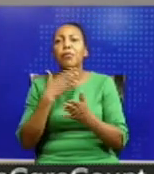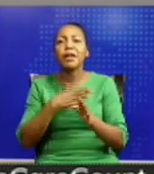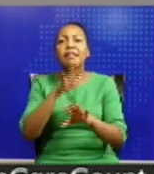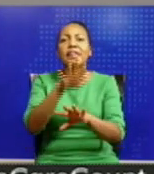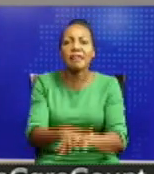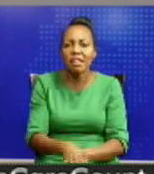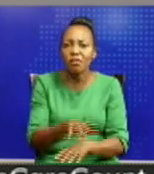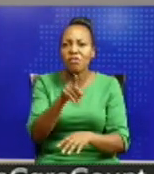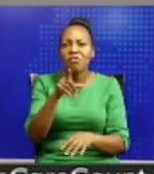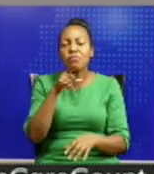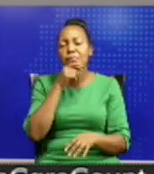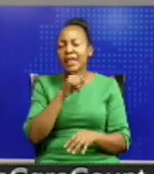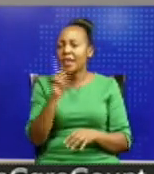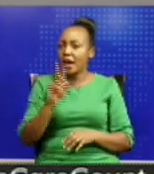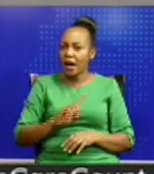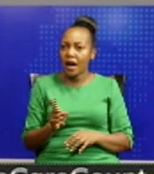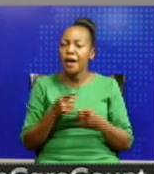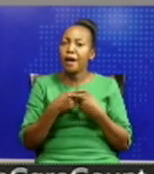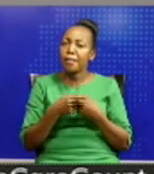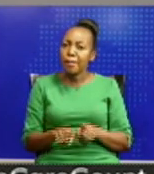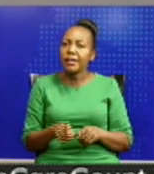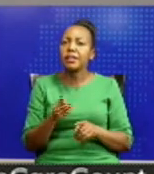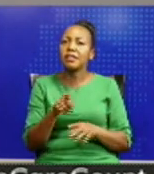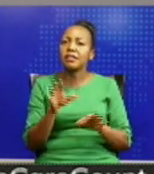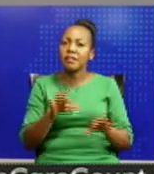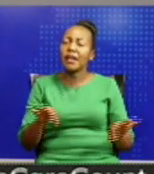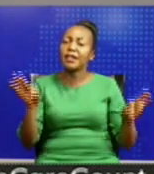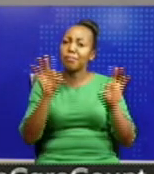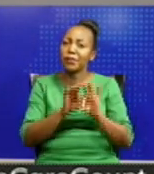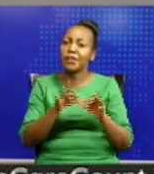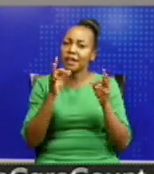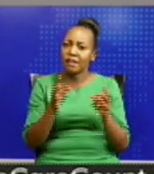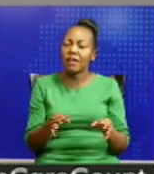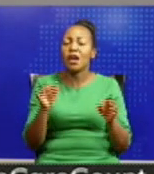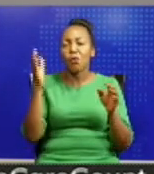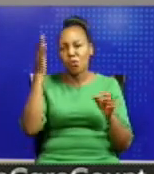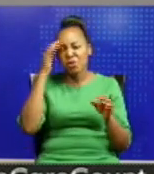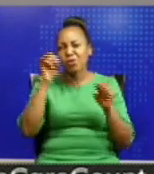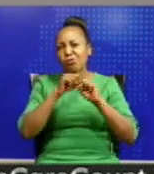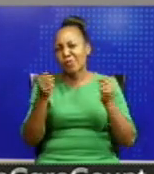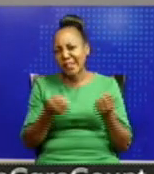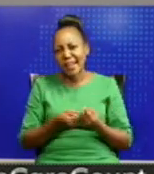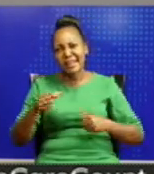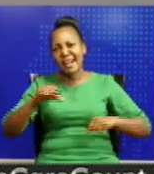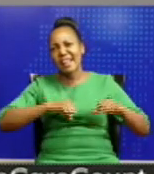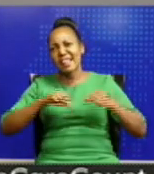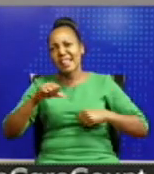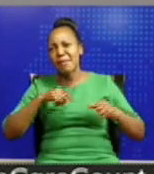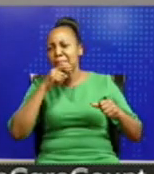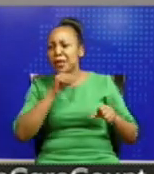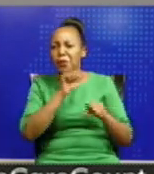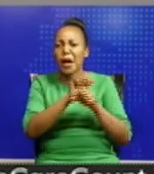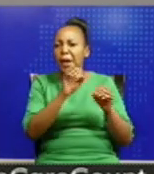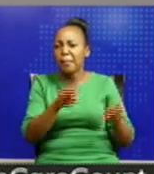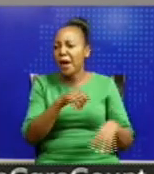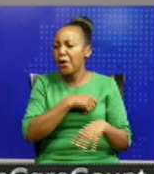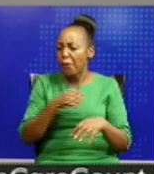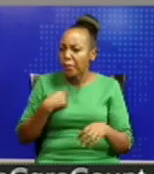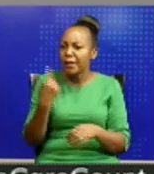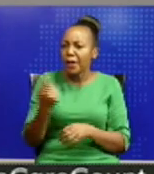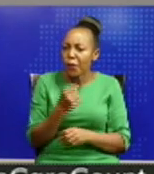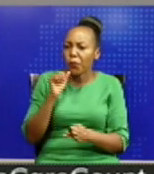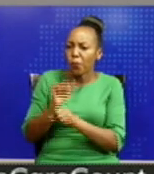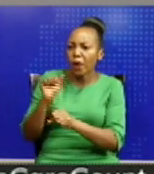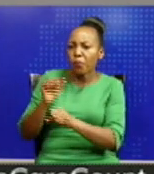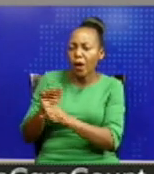anything like that. We do know that this is a highly patriarchal society, but then we need to actually liberalize some issues and if